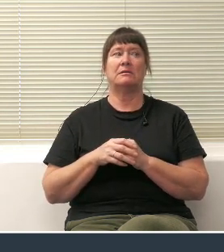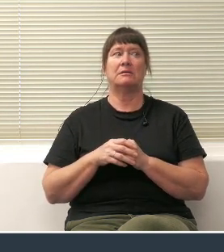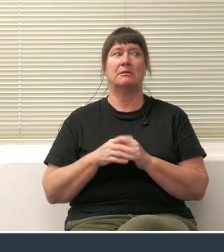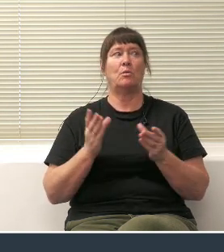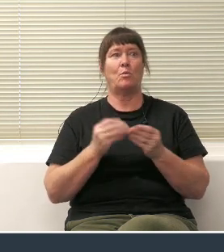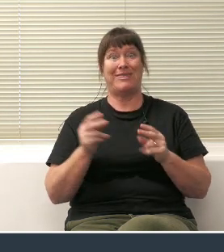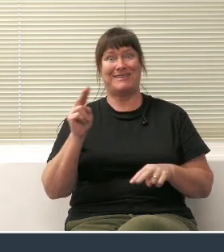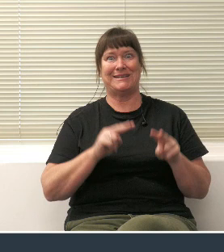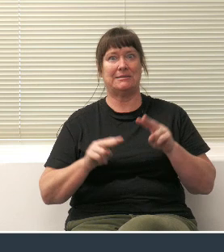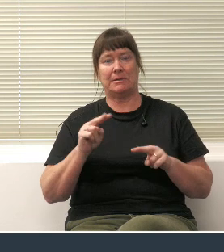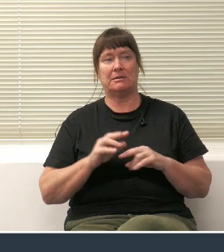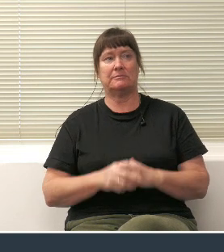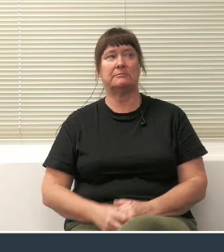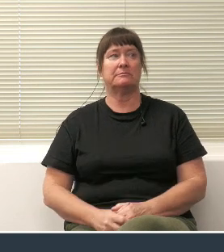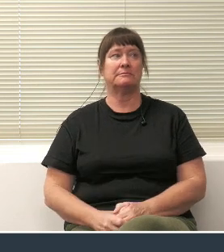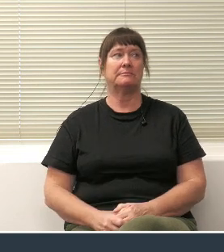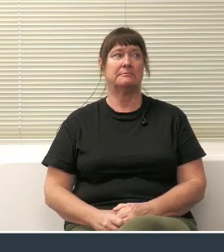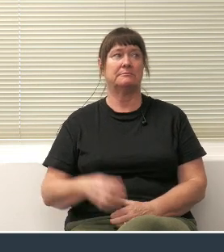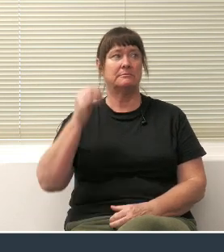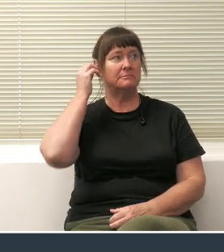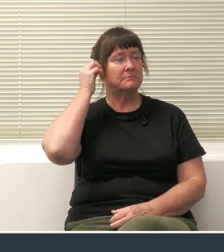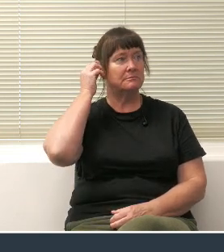and with assessment. Thanks, Carol.